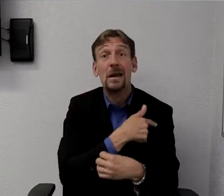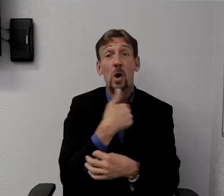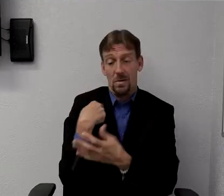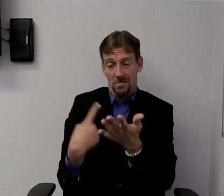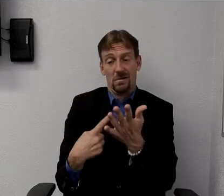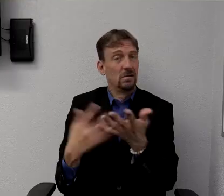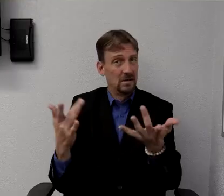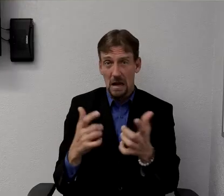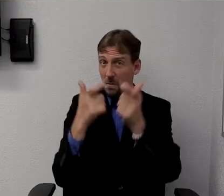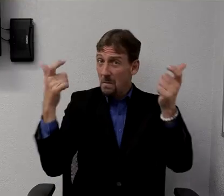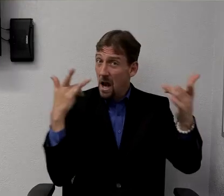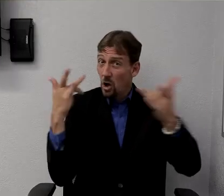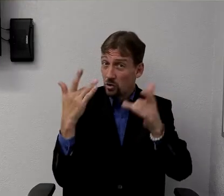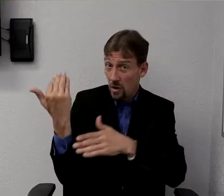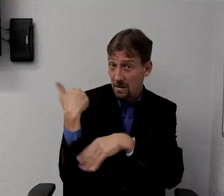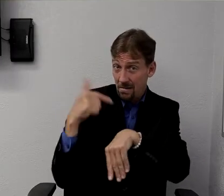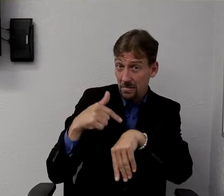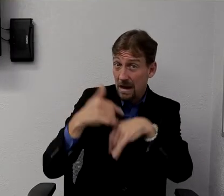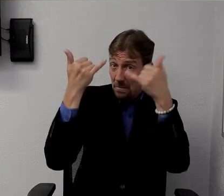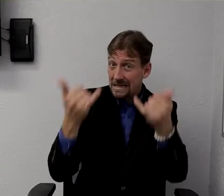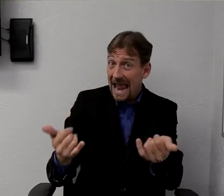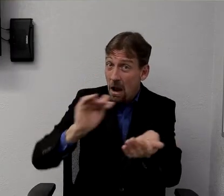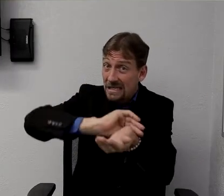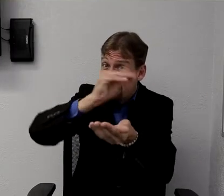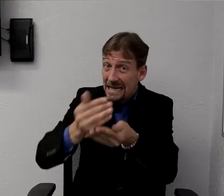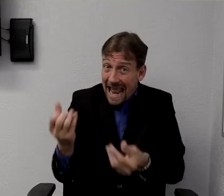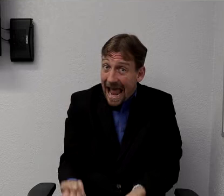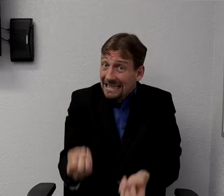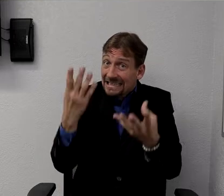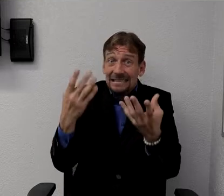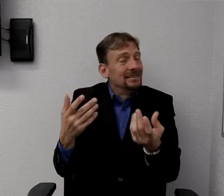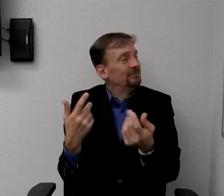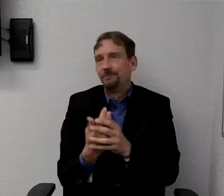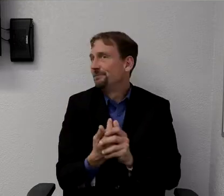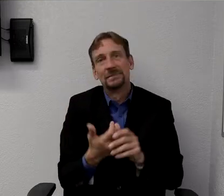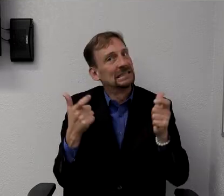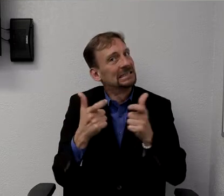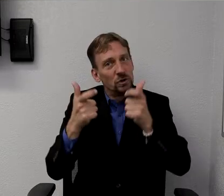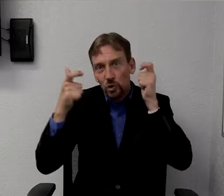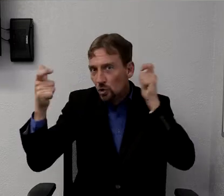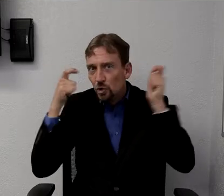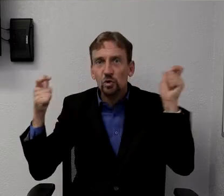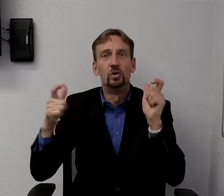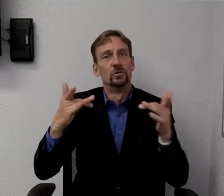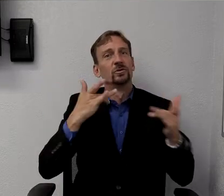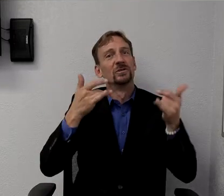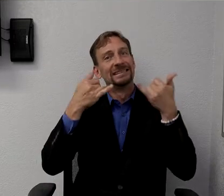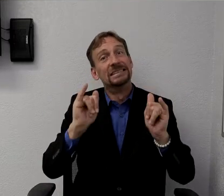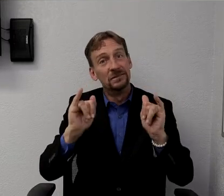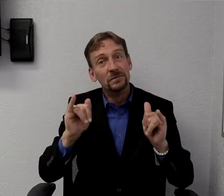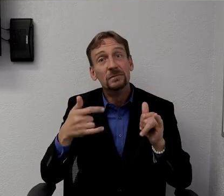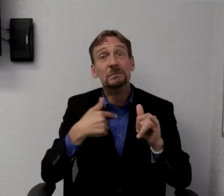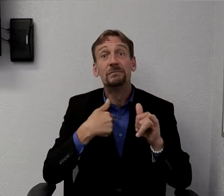now? Yeah, and it still remains a big concern, and I would imagine will continue to be a big concern